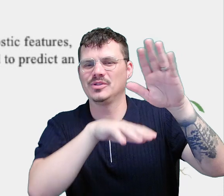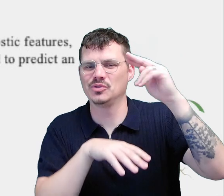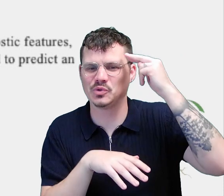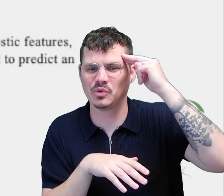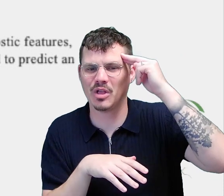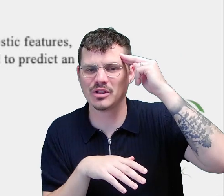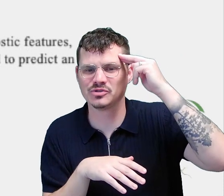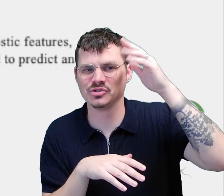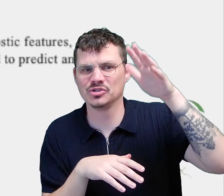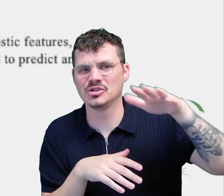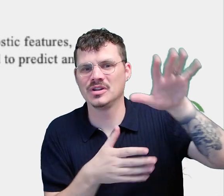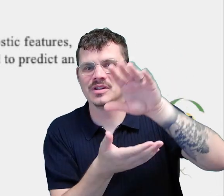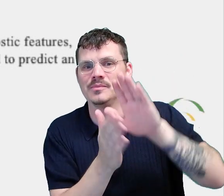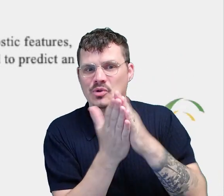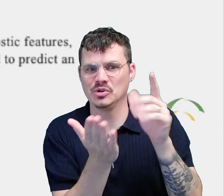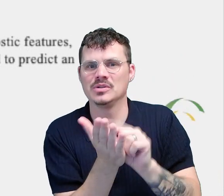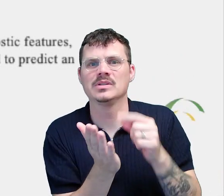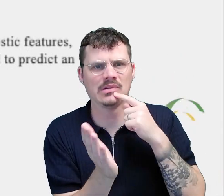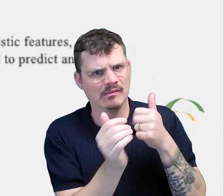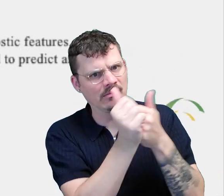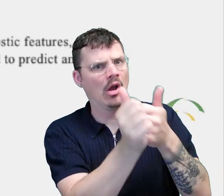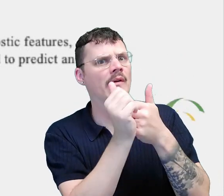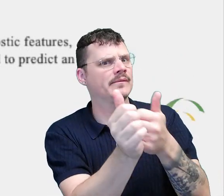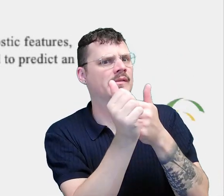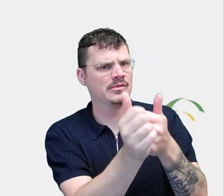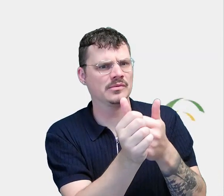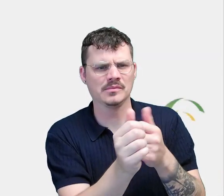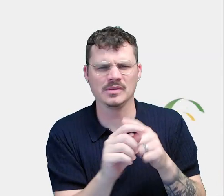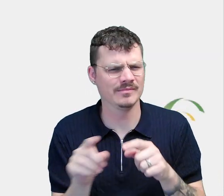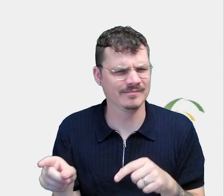neurological literature.